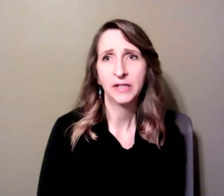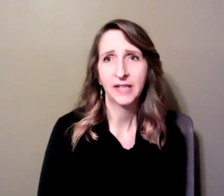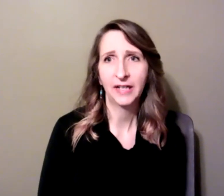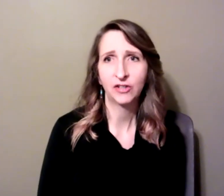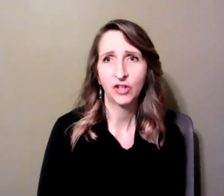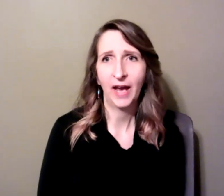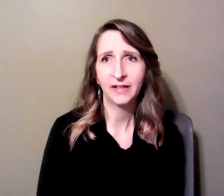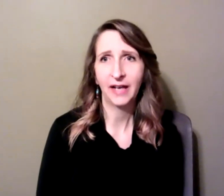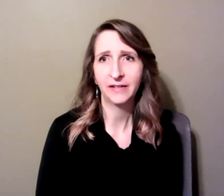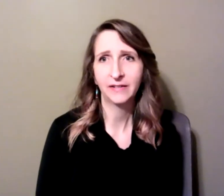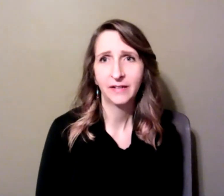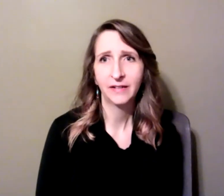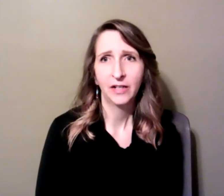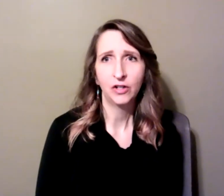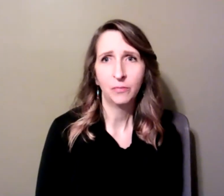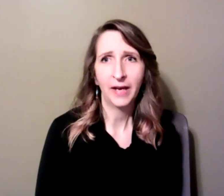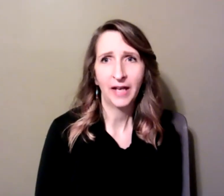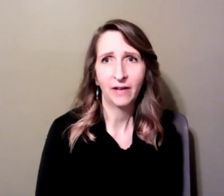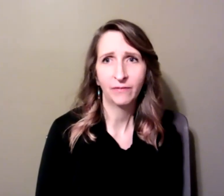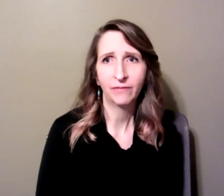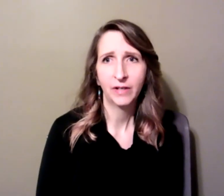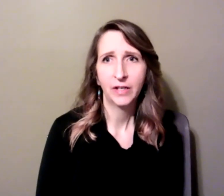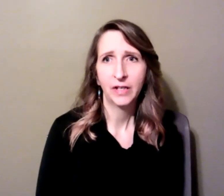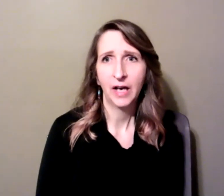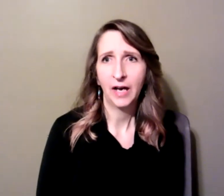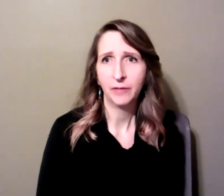someone said in the chat that you might have,